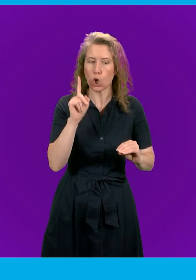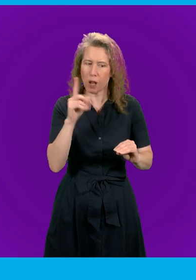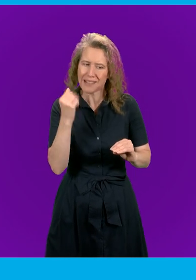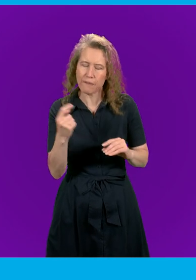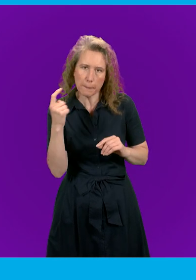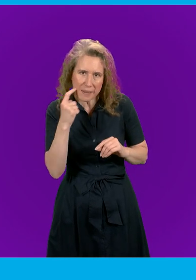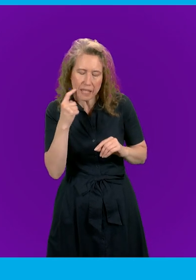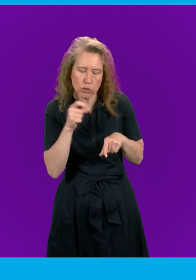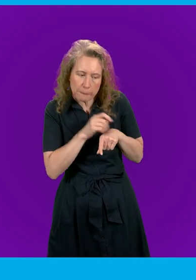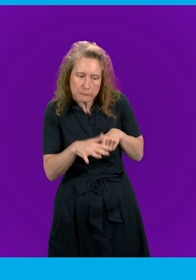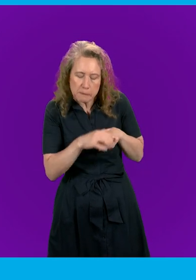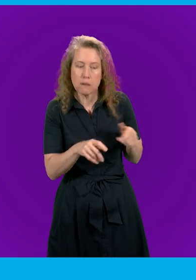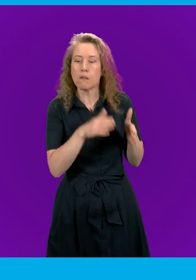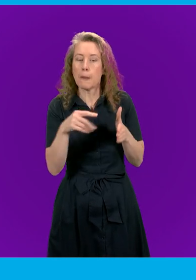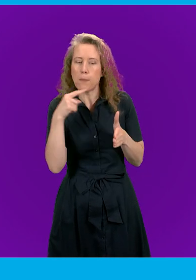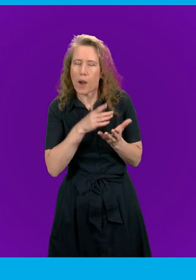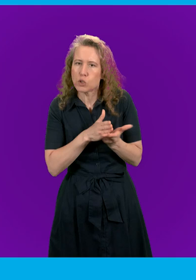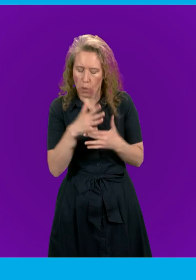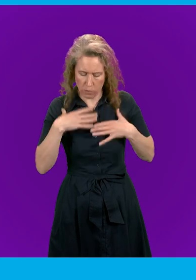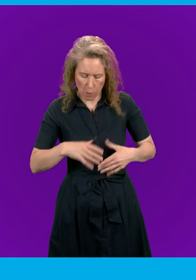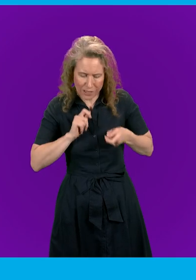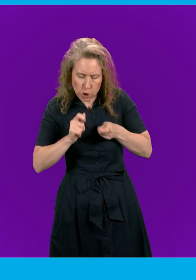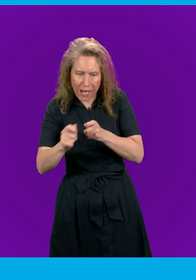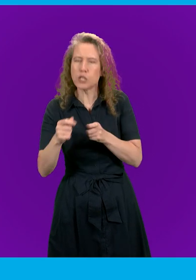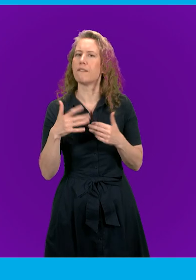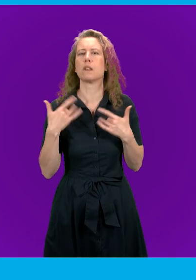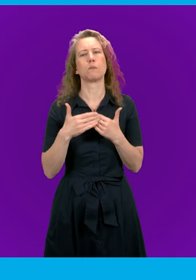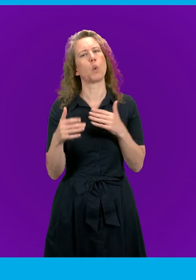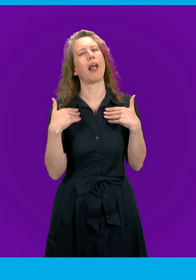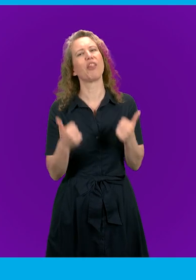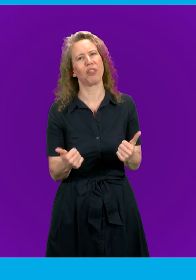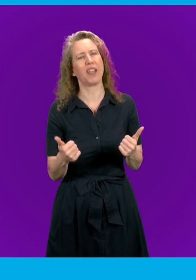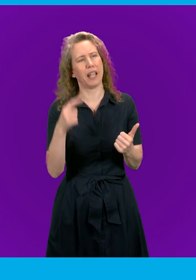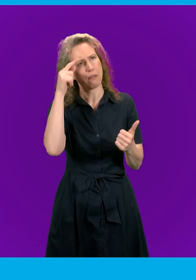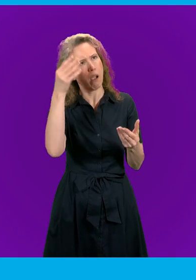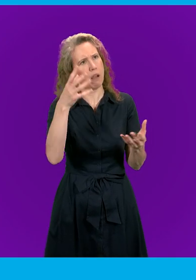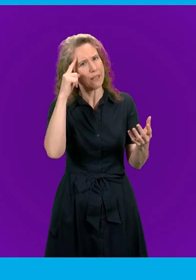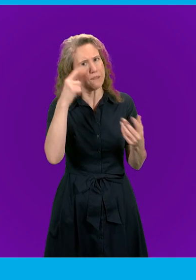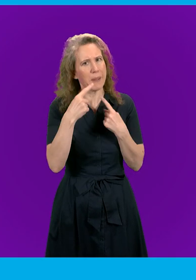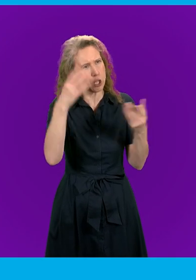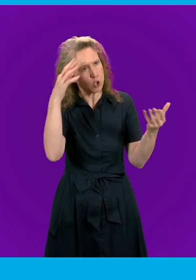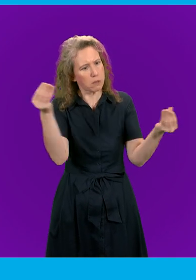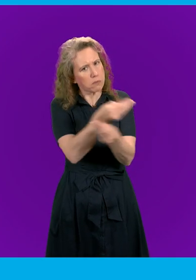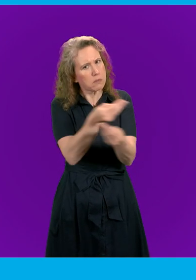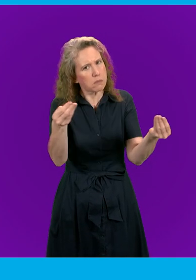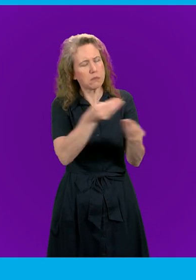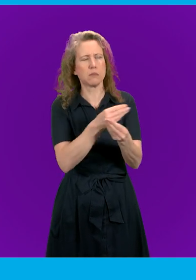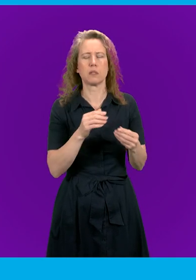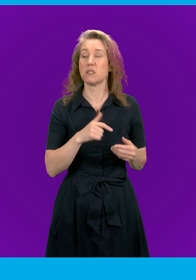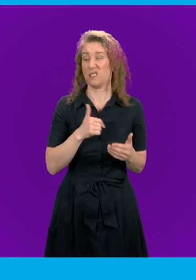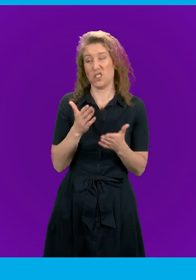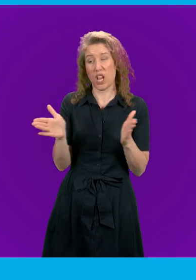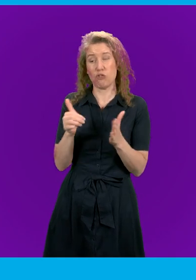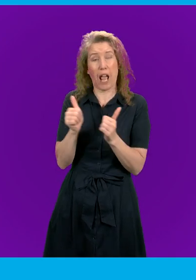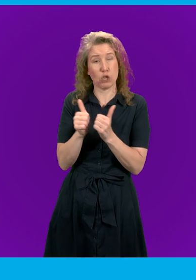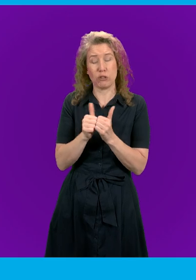girls go through as well as what boys go through, and that feels much healthier. So I think generally, and I really agree with you that